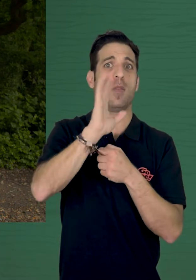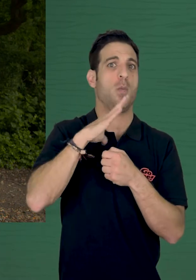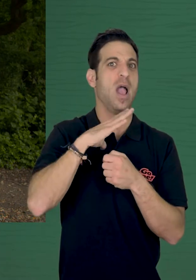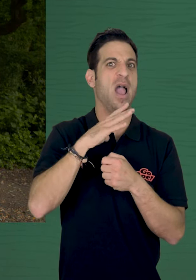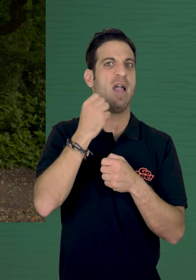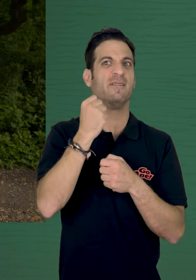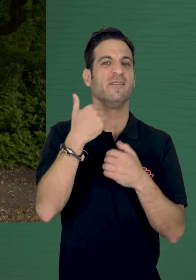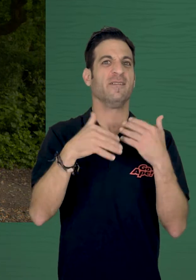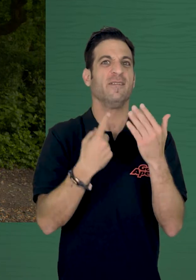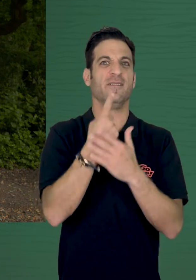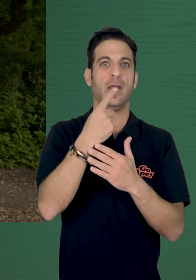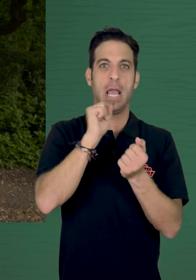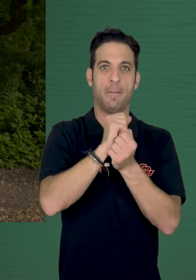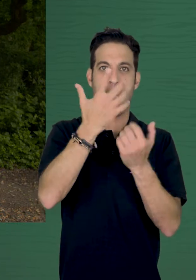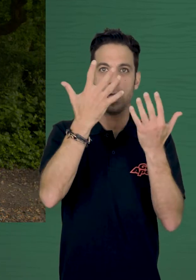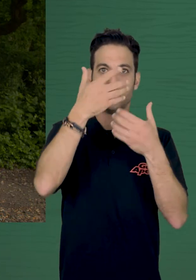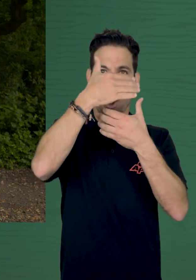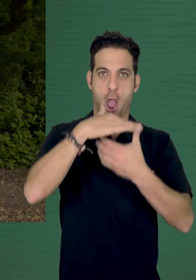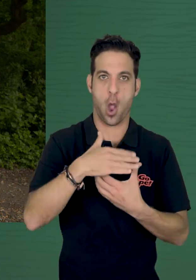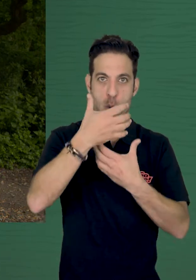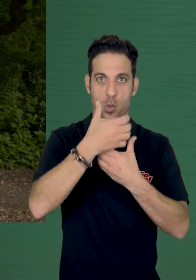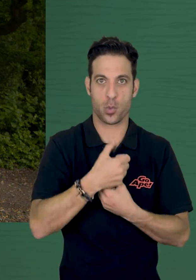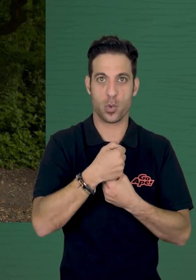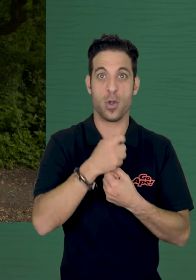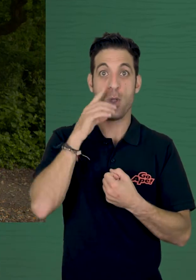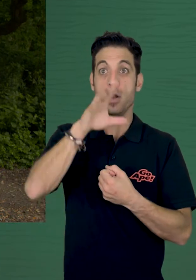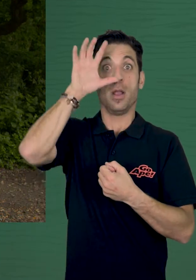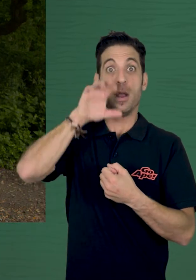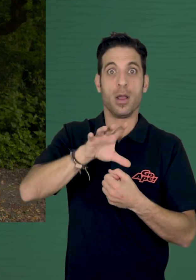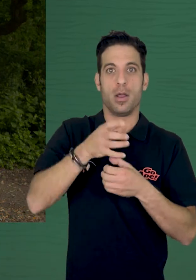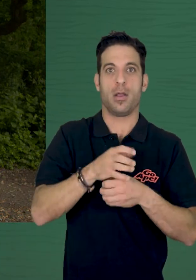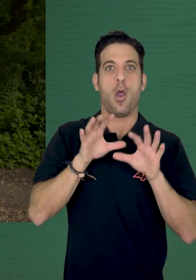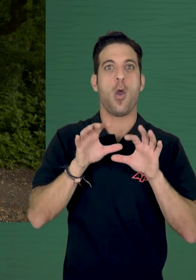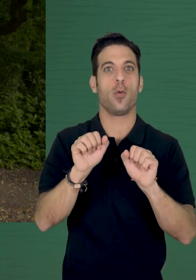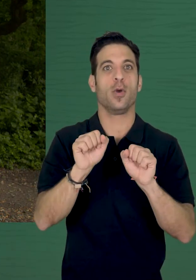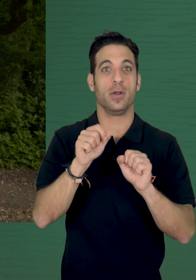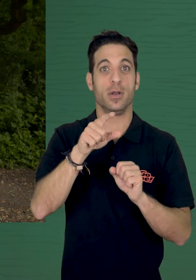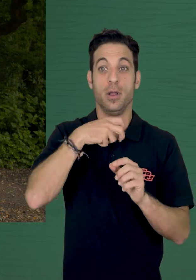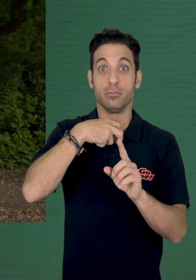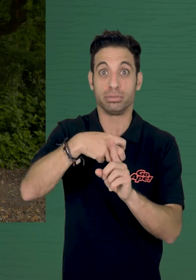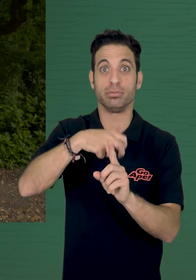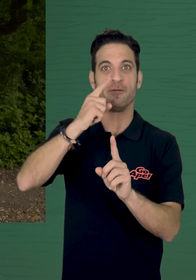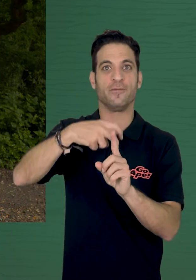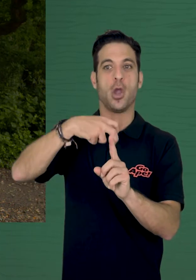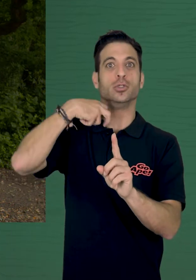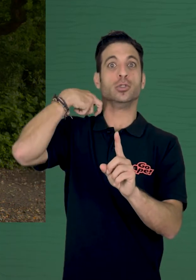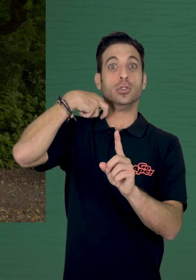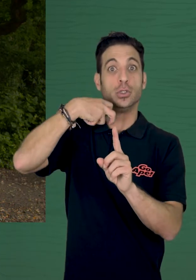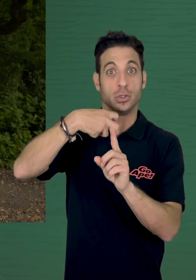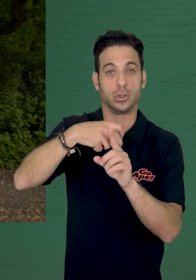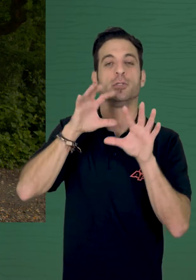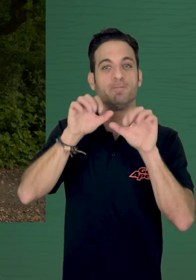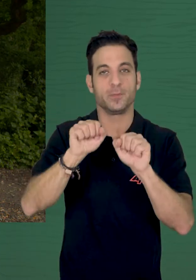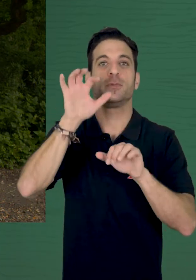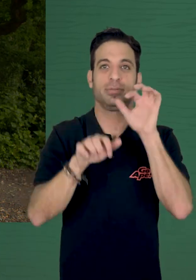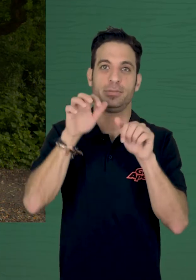increase your risk of injury. Keep your hands low as you go into the cargo net. Just relax into your harness, bounce off the net, and on your second attempt,